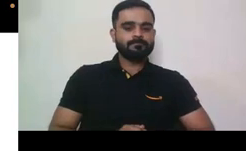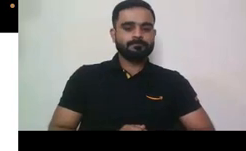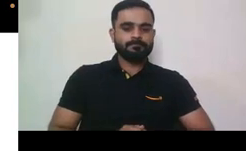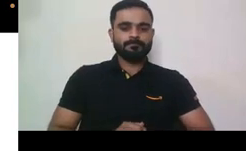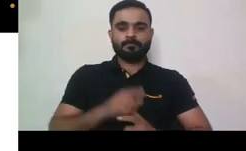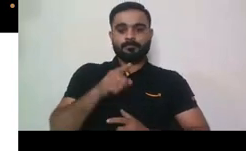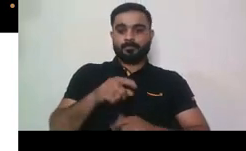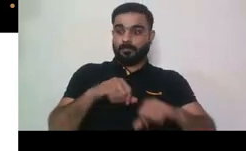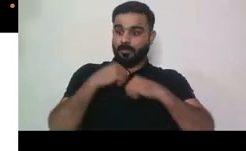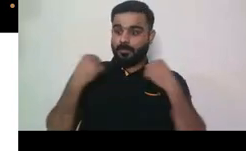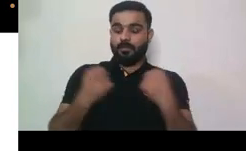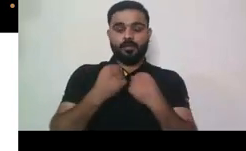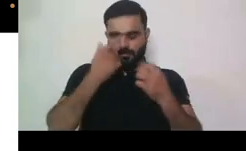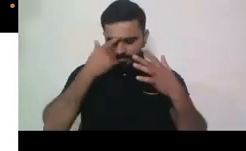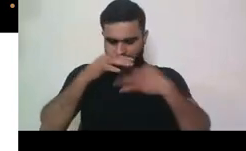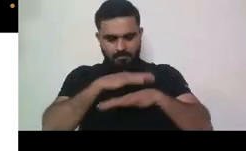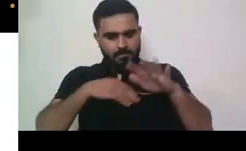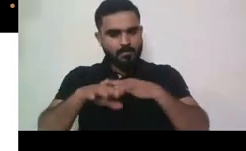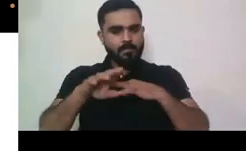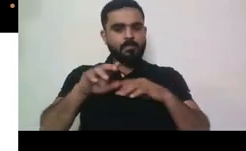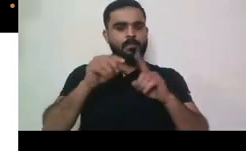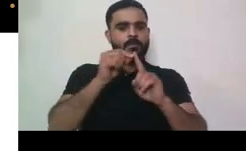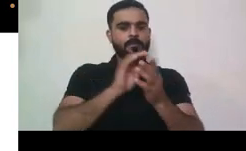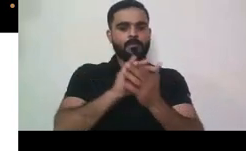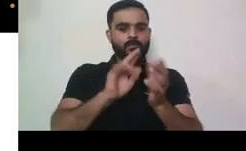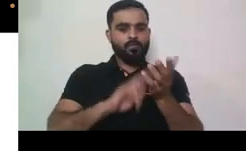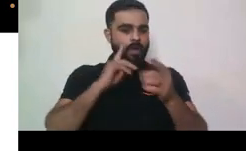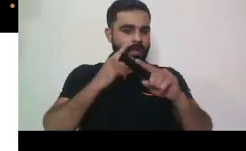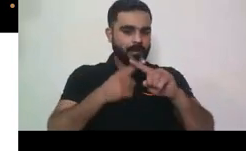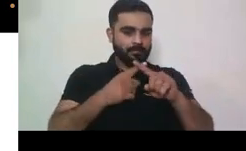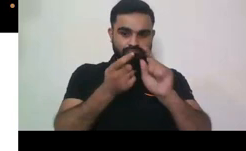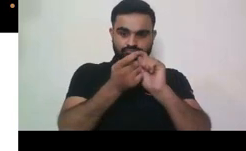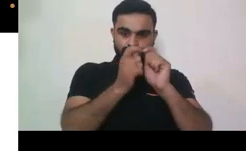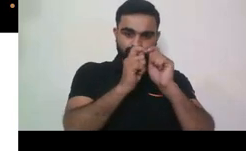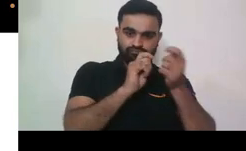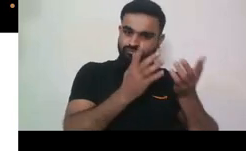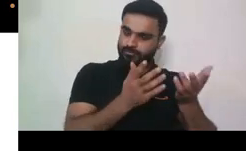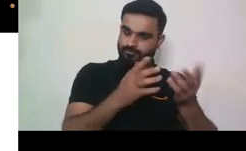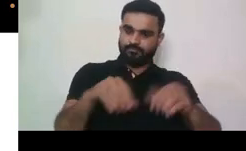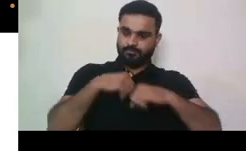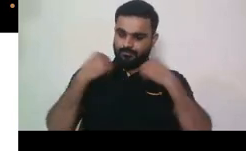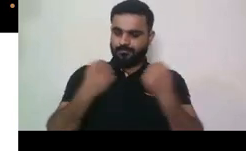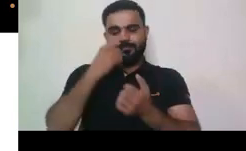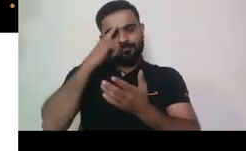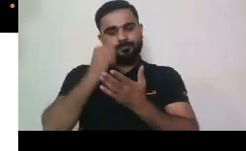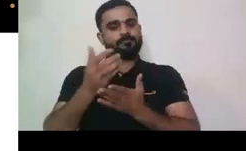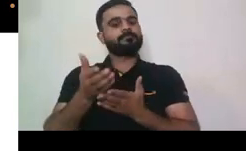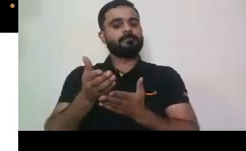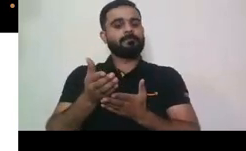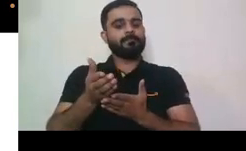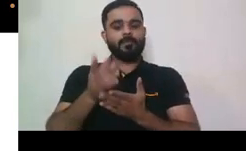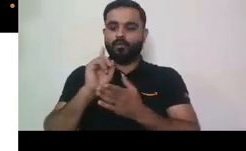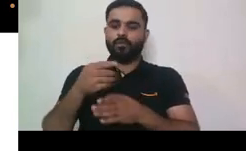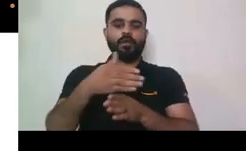whether these activities or these strategies of phonics can be implemented in the class or not. And collectively, we decided what we should